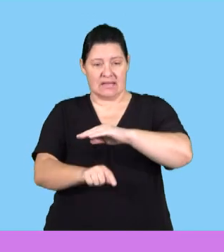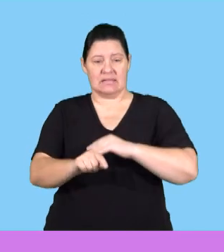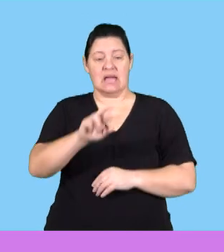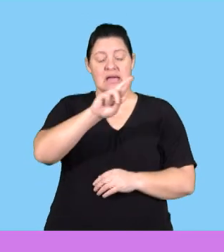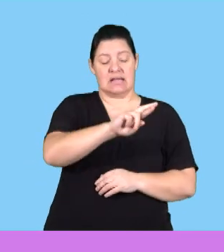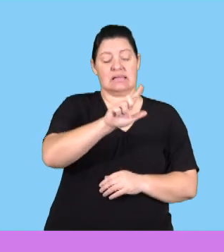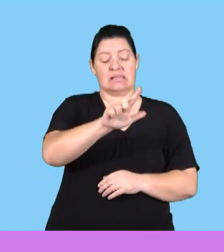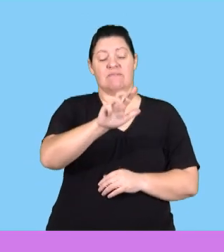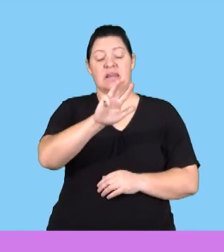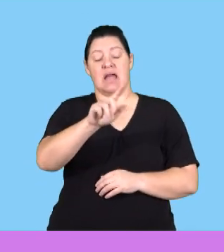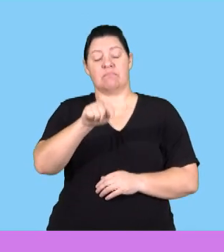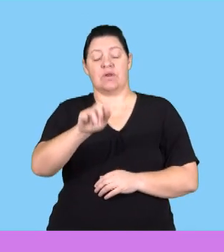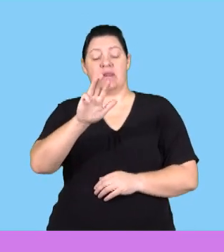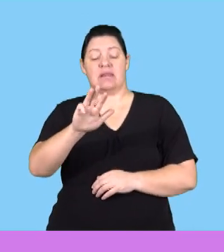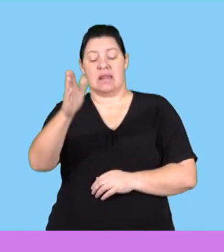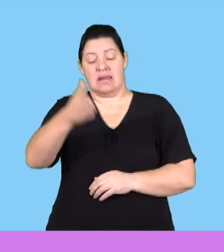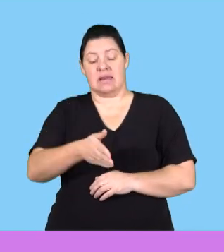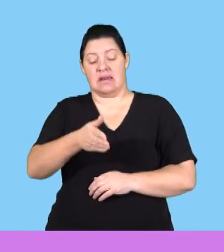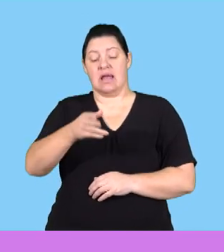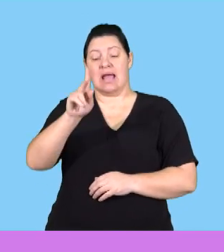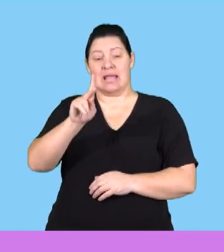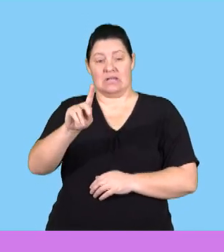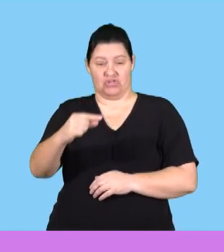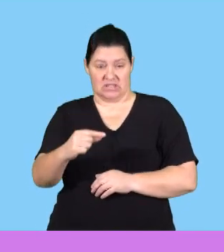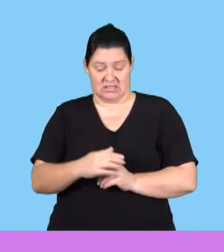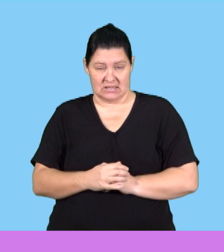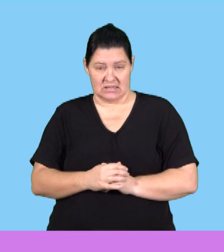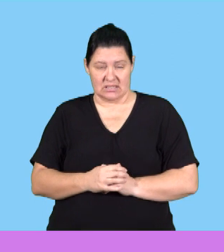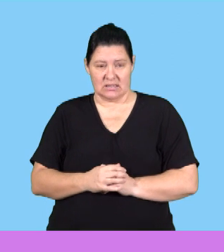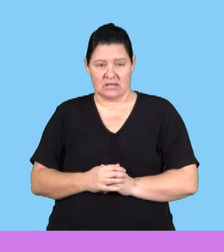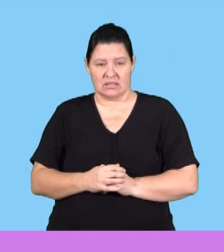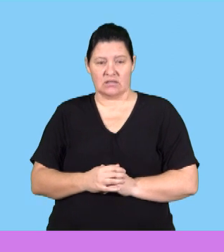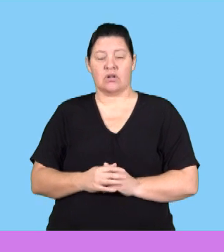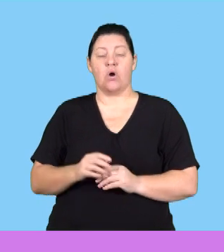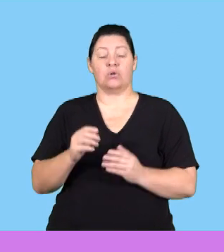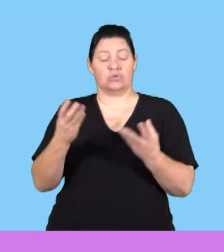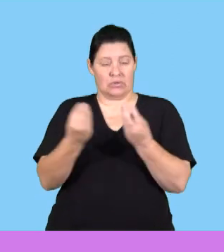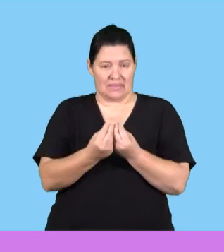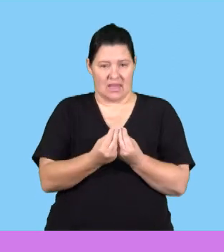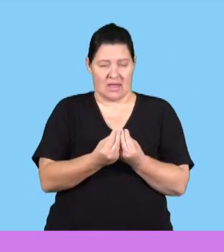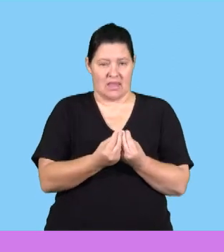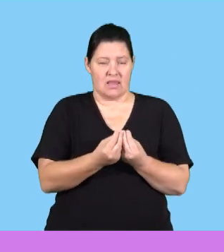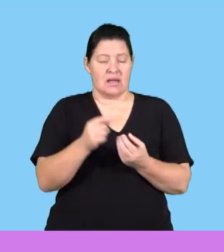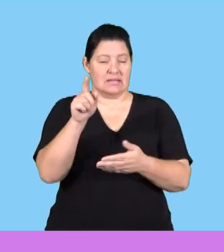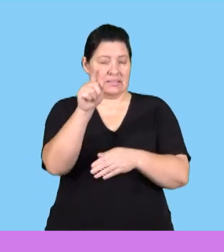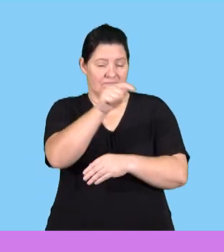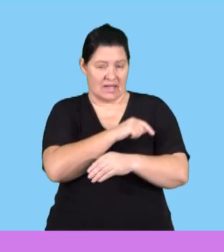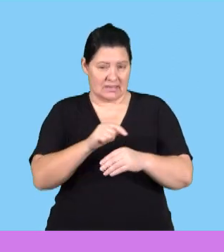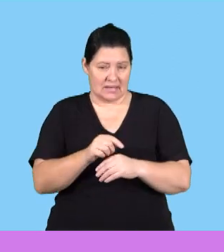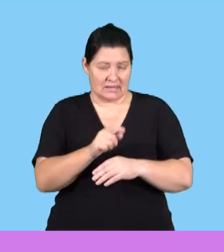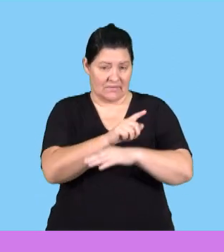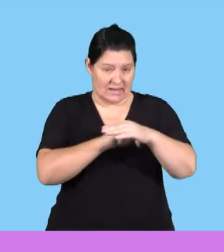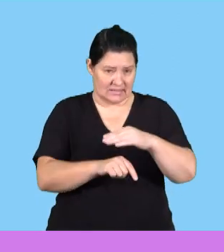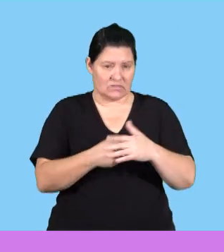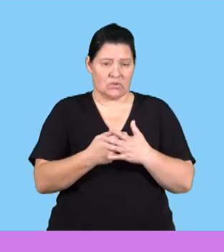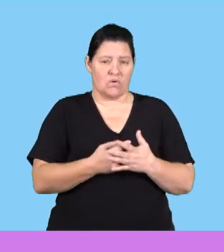cheese, 79.99 rand per kilogram. And then as we divide, we can divide together so that we can